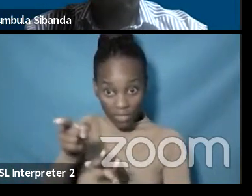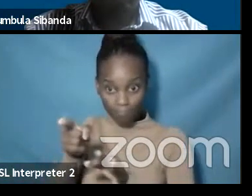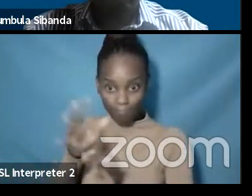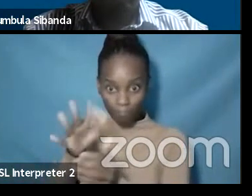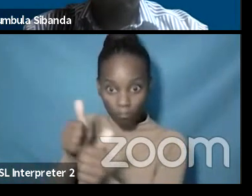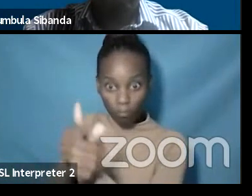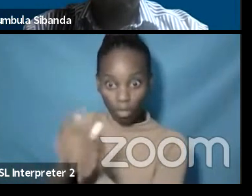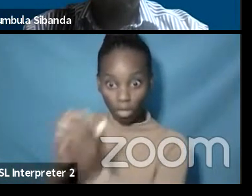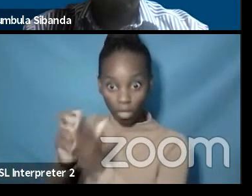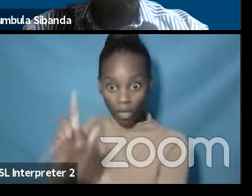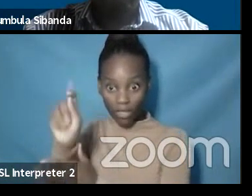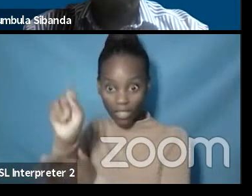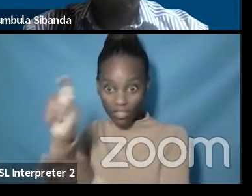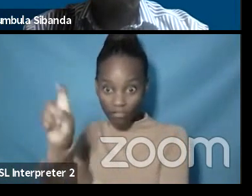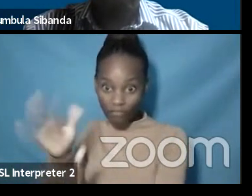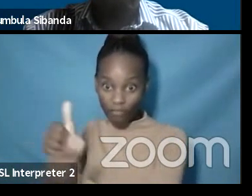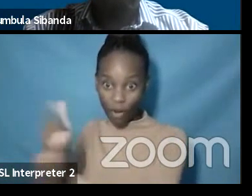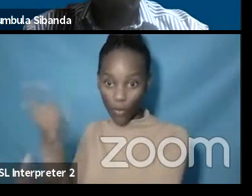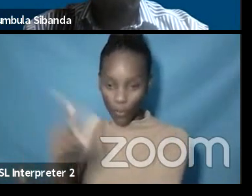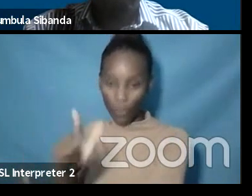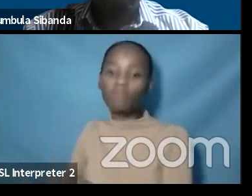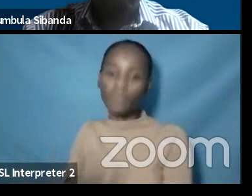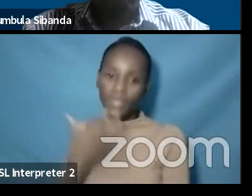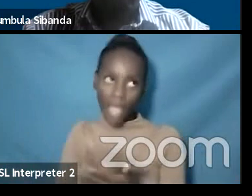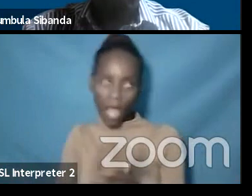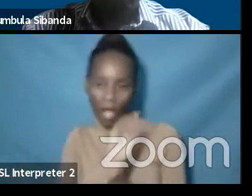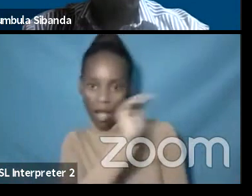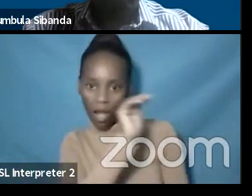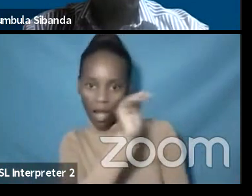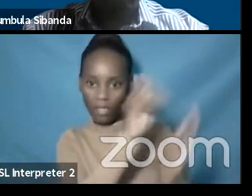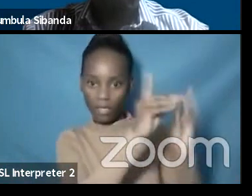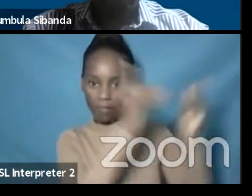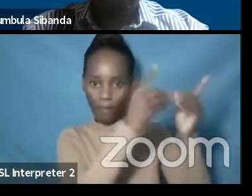Thank you, Patricia. It obviously